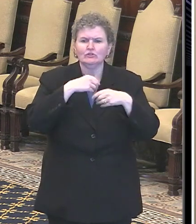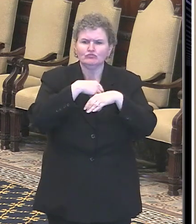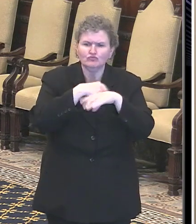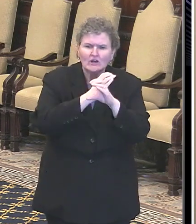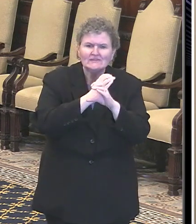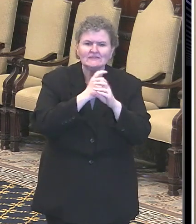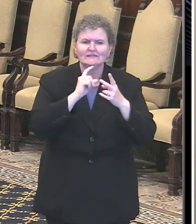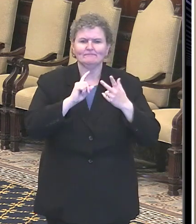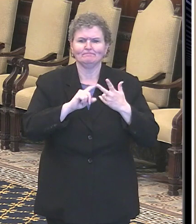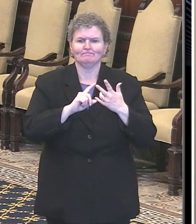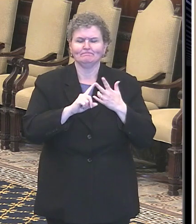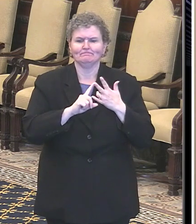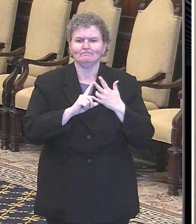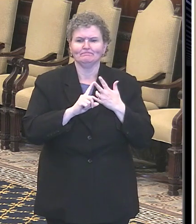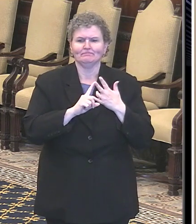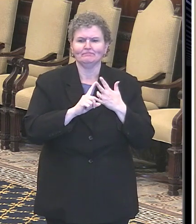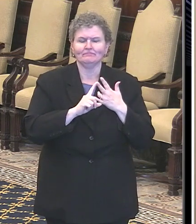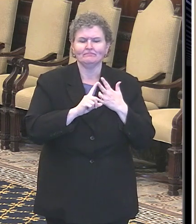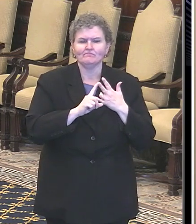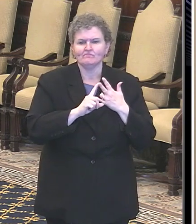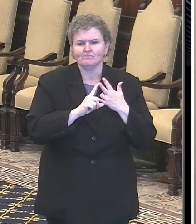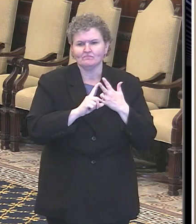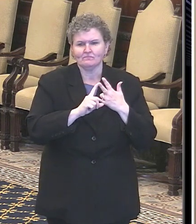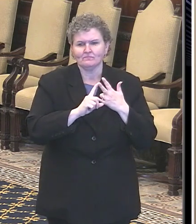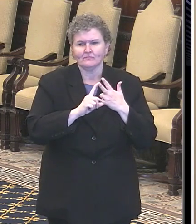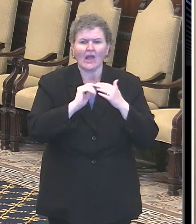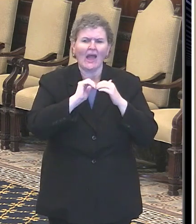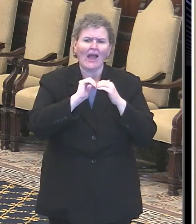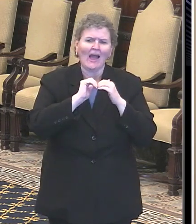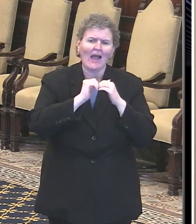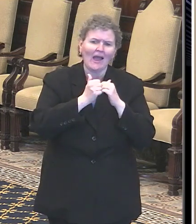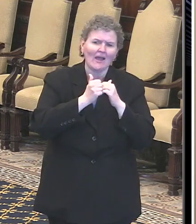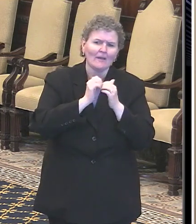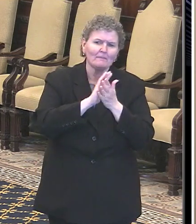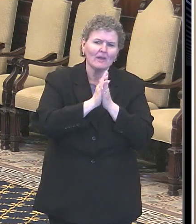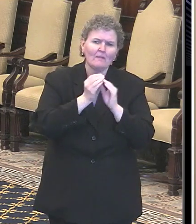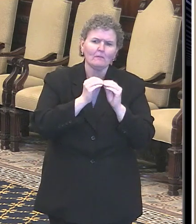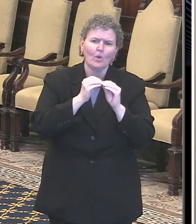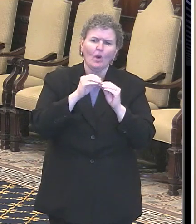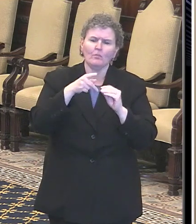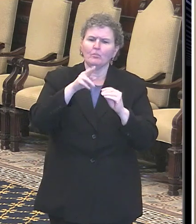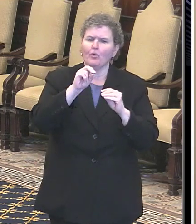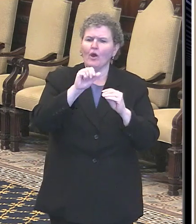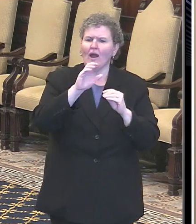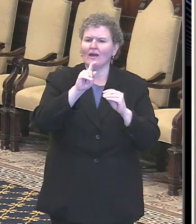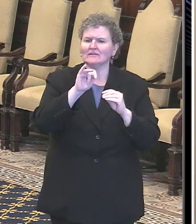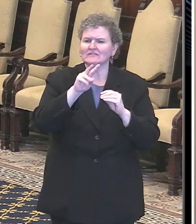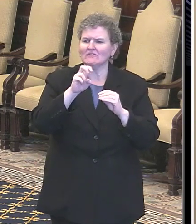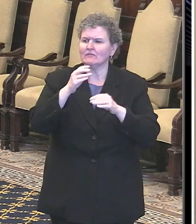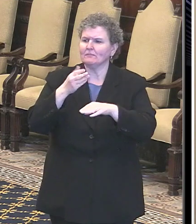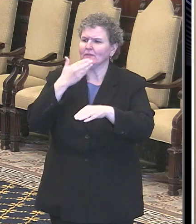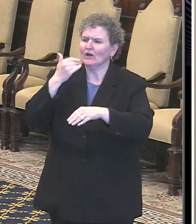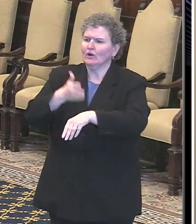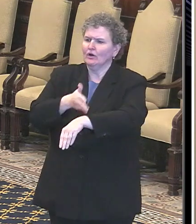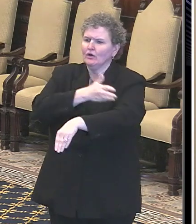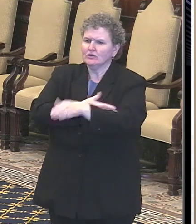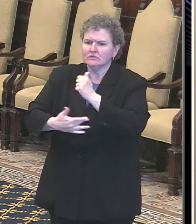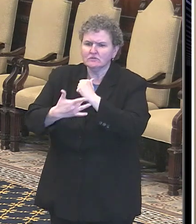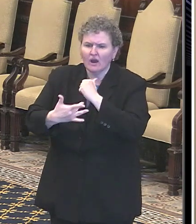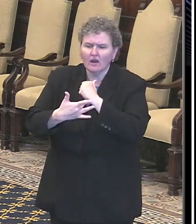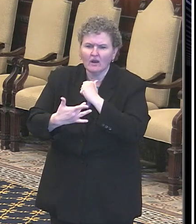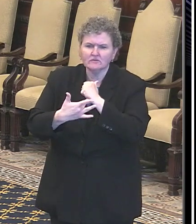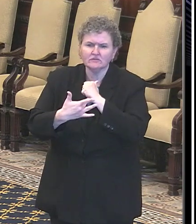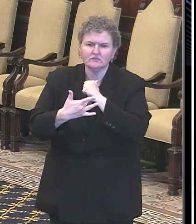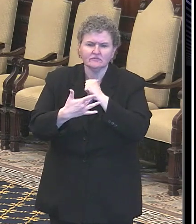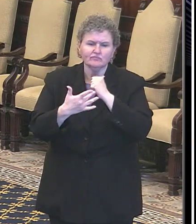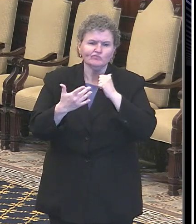go to waste in terms of thinking proactively, maybe technology, something along any of the lines that you might think you might actually be able to take advantage